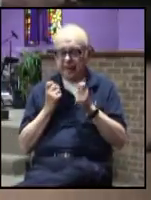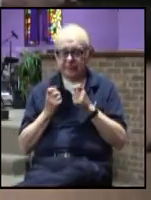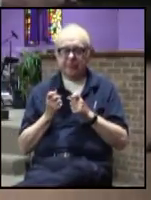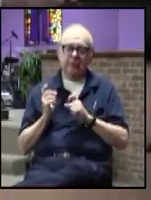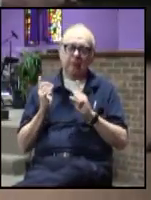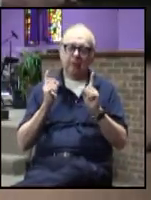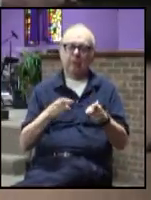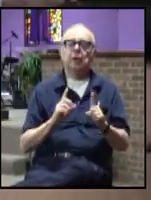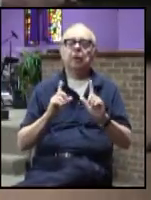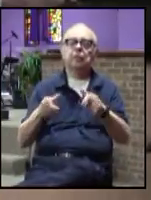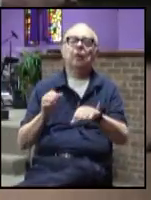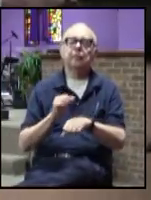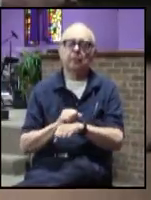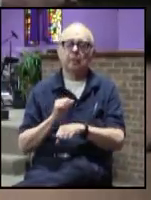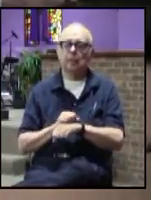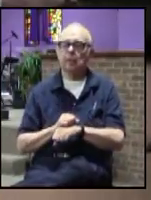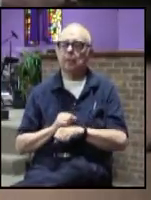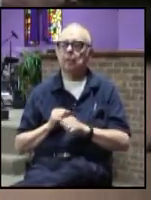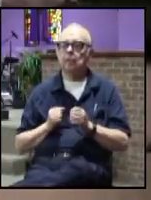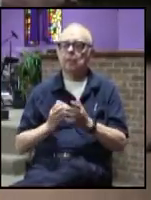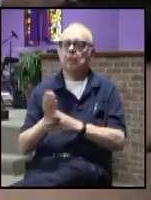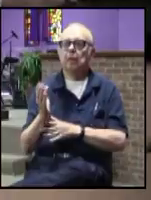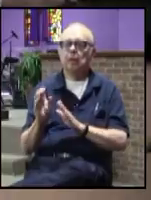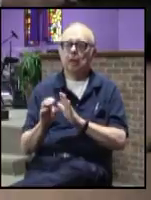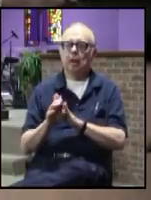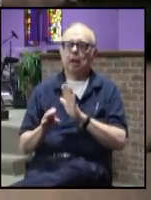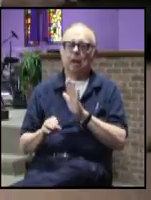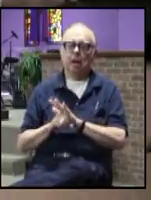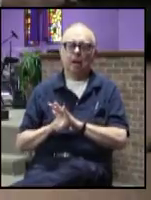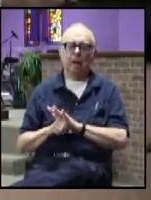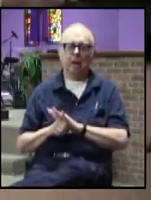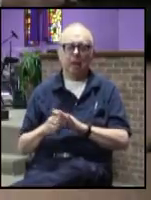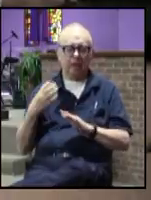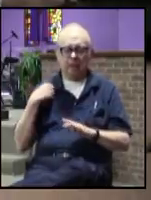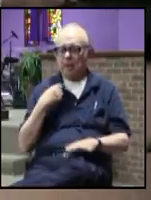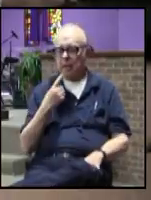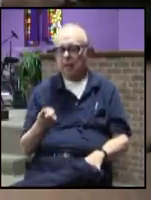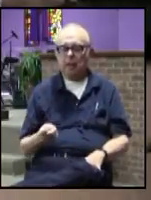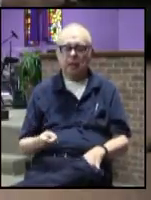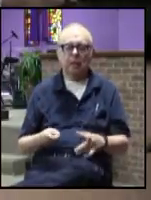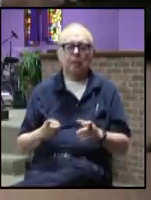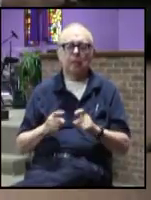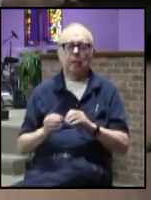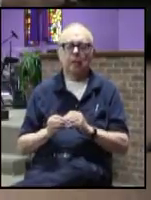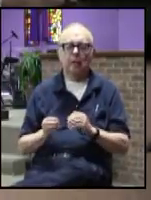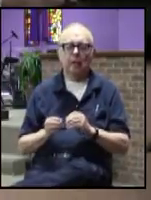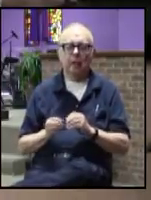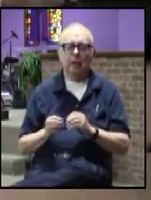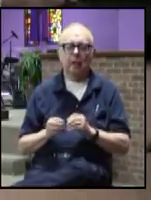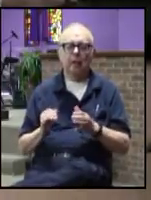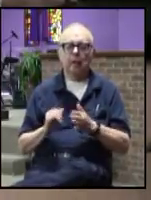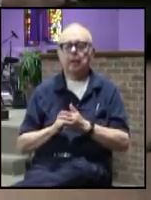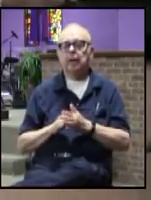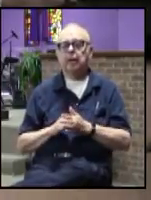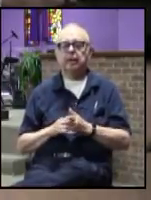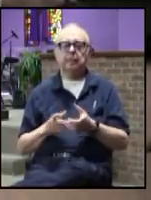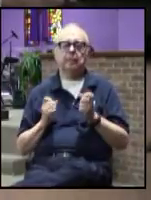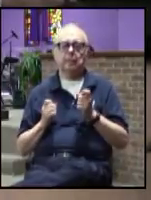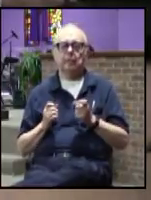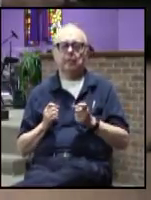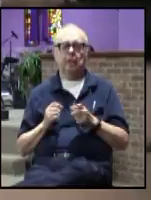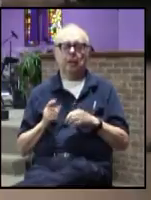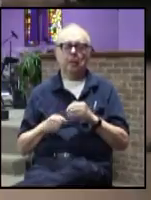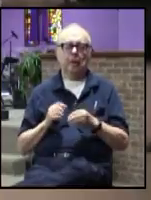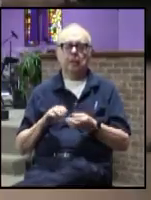you gulp down your coffee, you rush off to work. You run through your schedule in a staff meeting, your boss tells you to hustle on that sale or get in